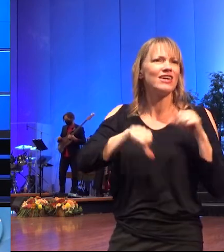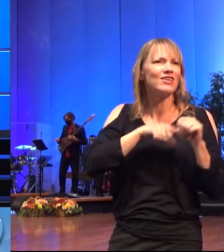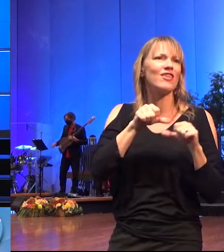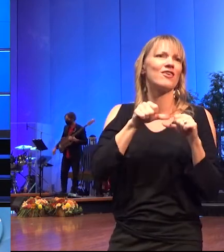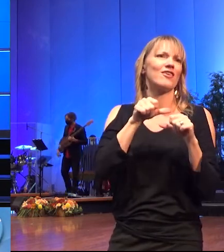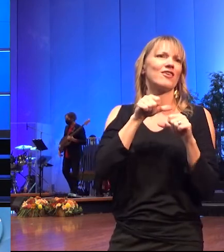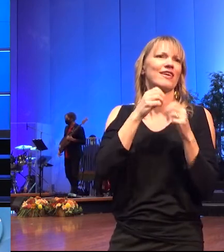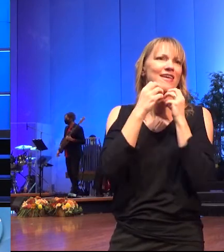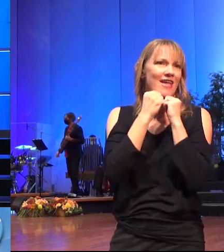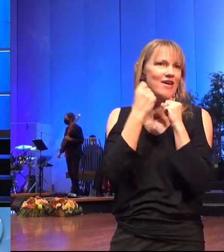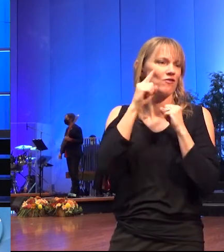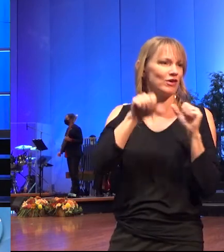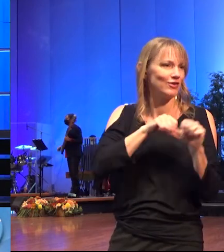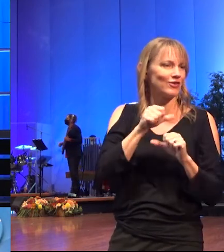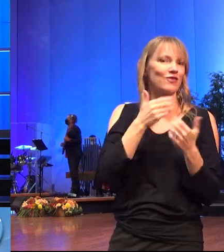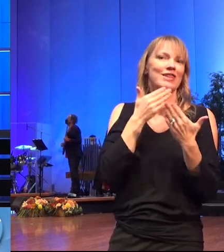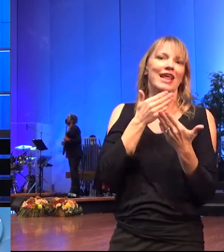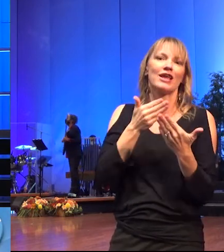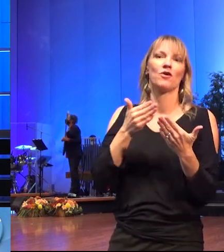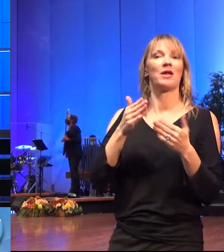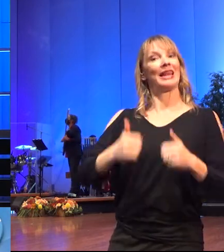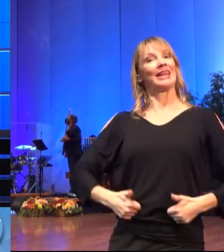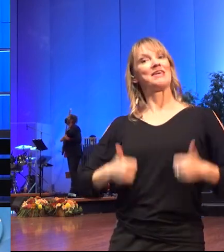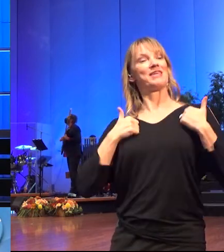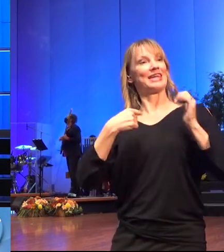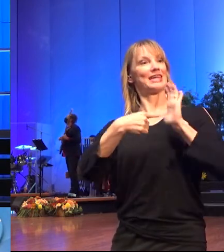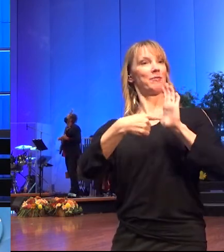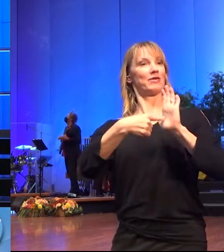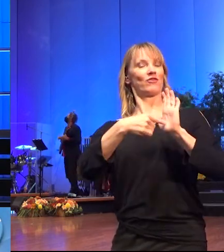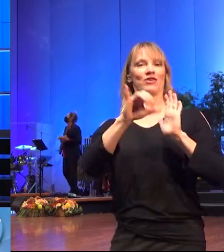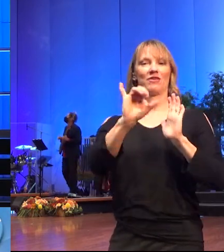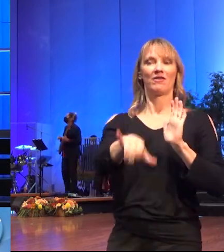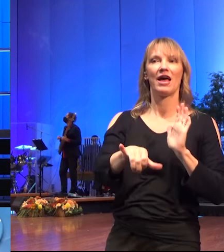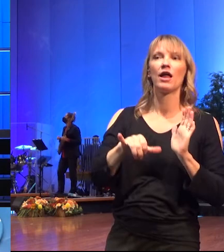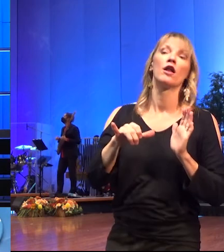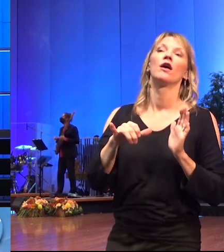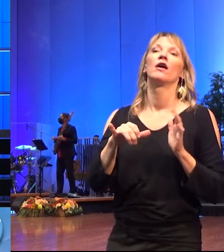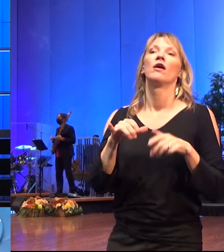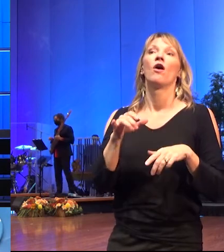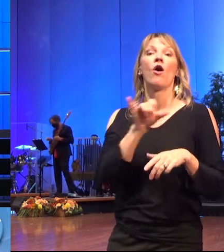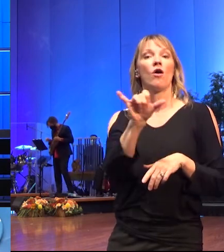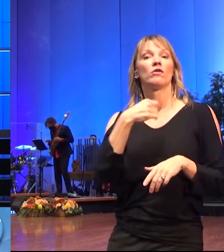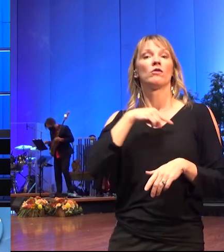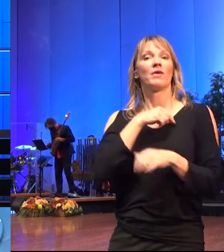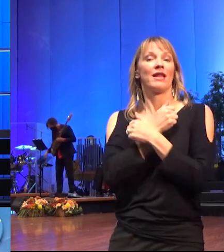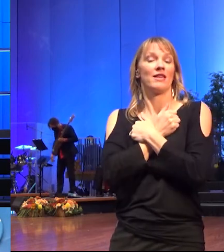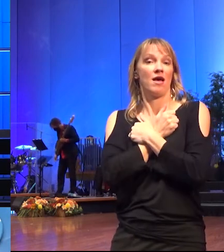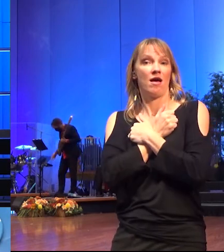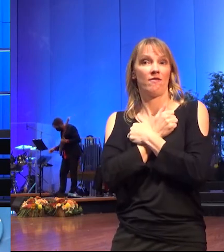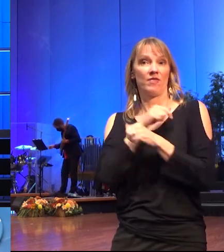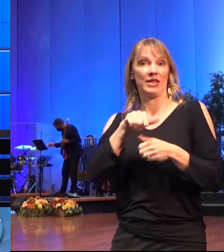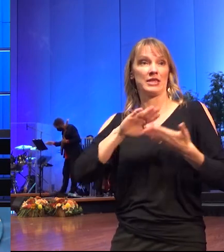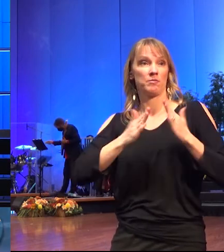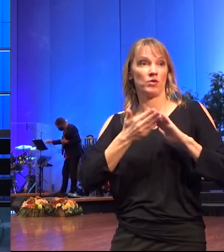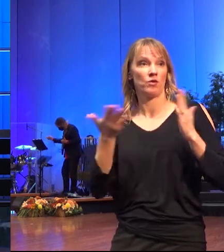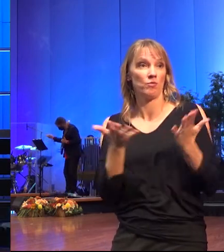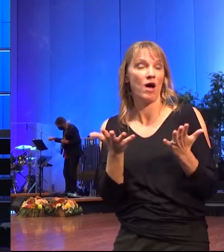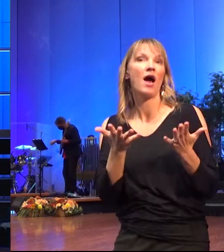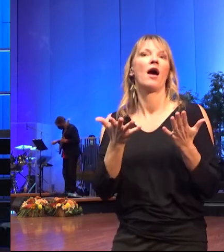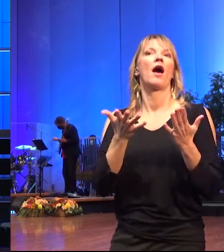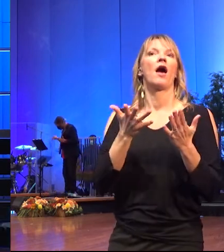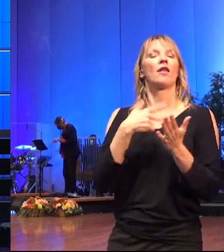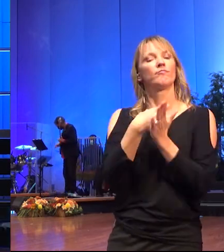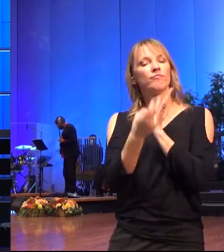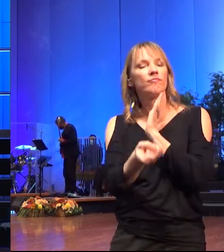And love each other and care for each other. So thank you for being a living demonstration of that. And part of what we also love to do as a community is to step